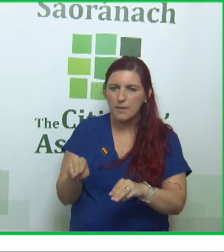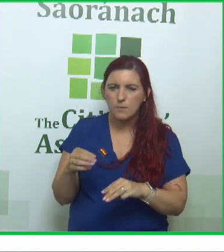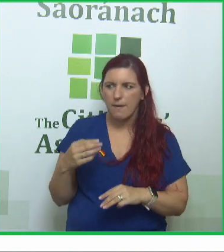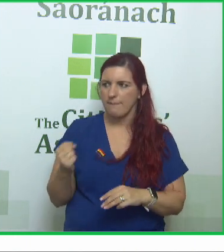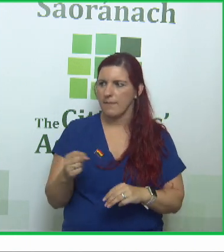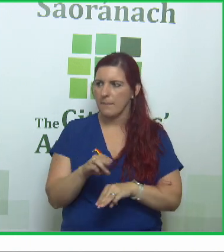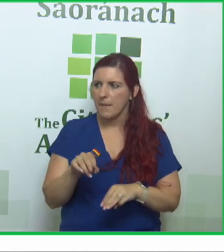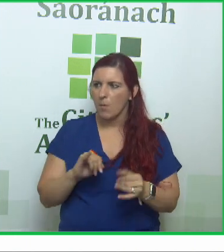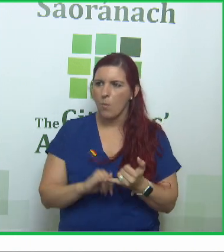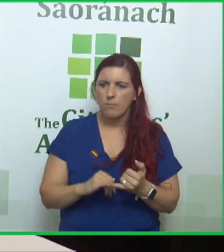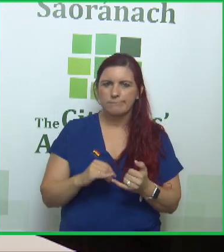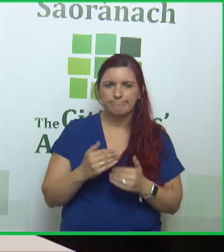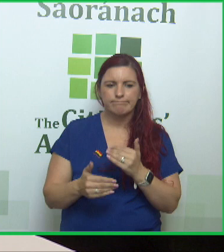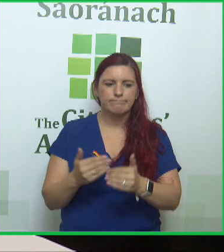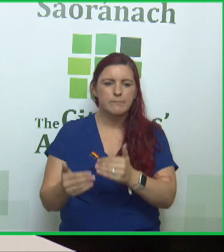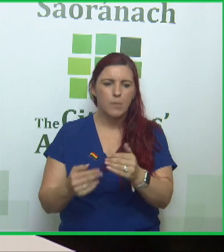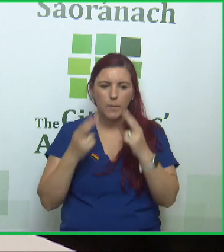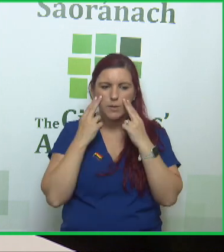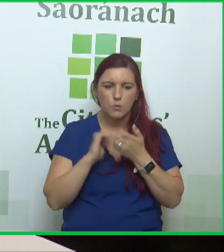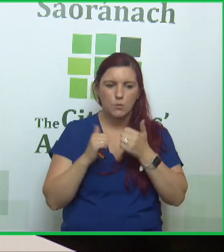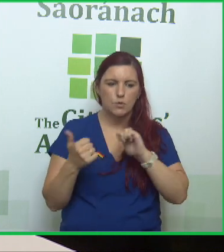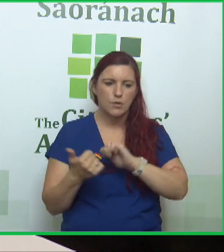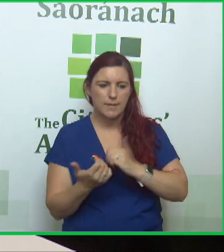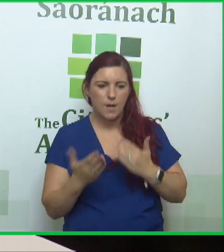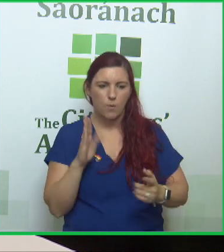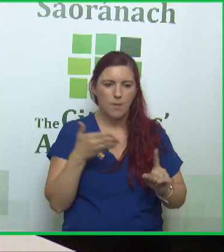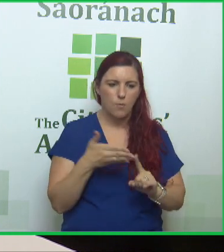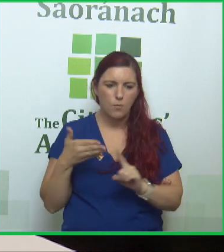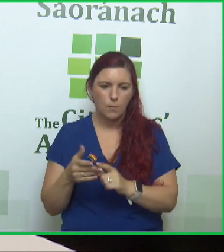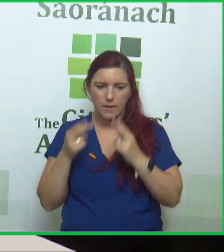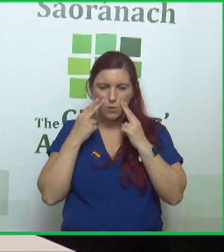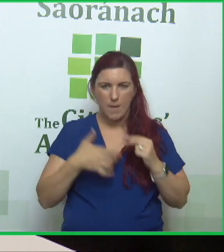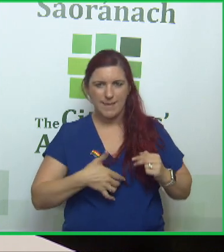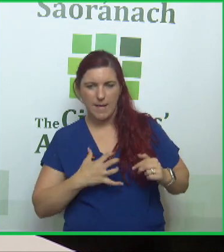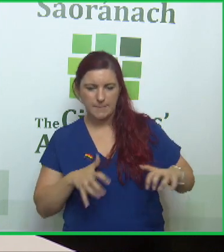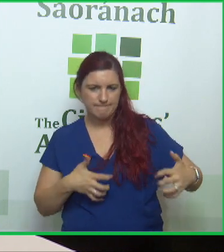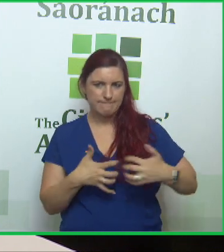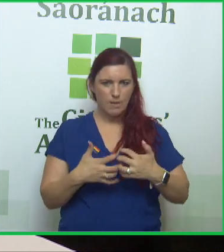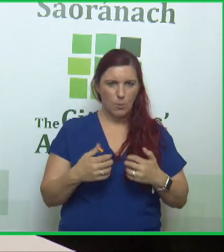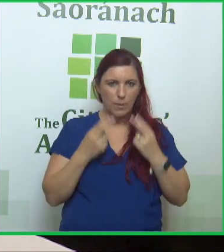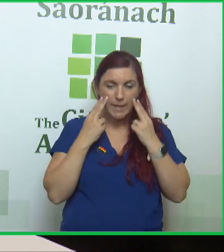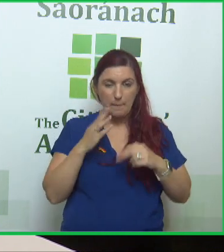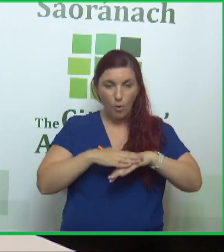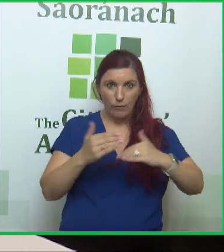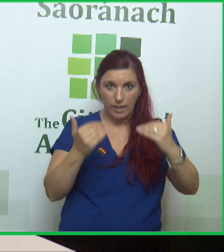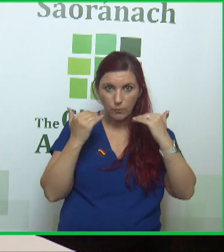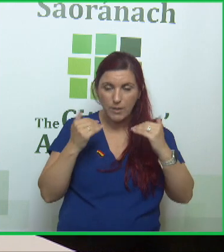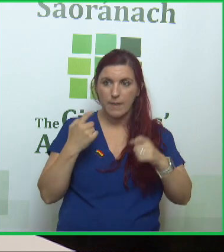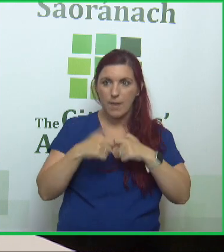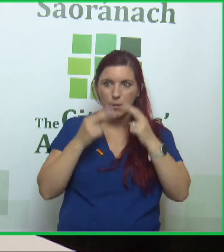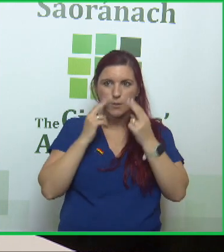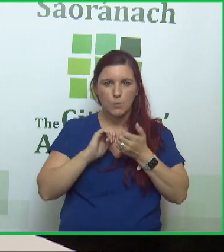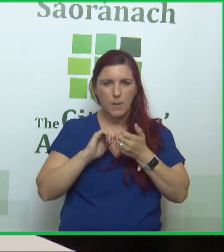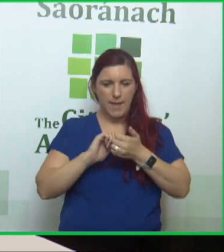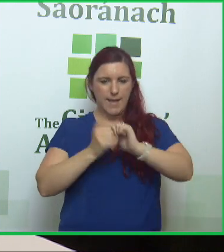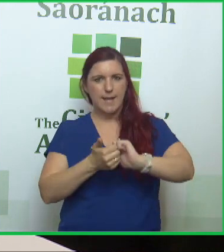people over time. But we need to change how we approach this. We need to adapt, we need to know more, and we need to adapt our services. So